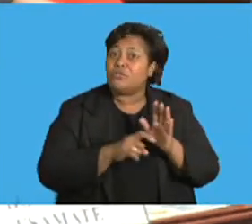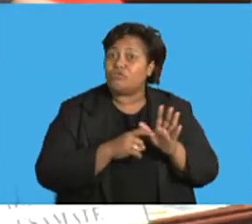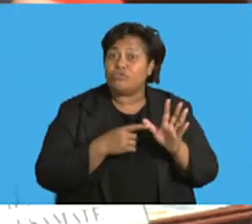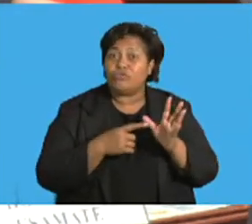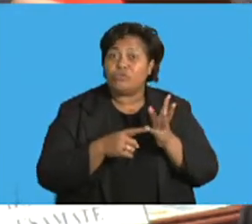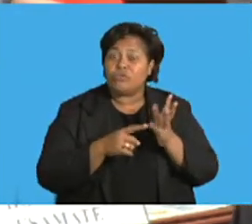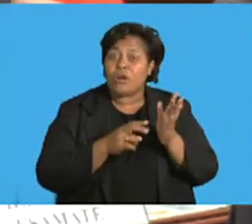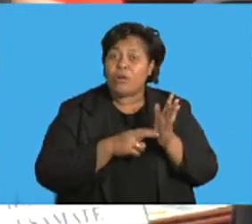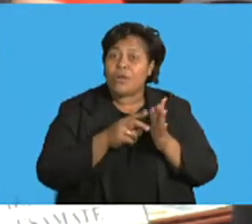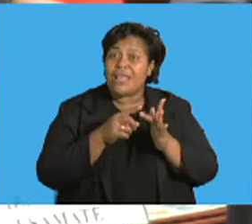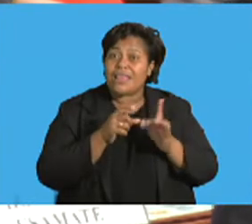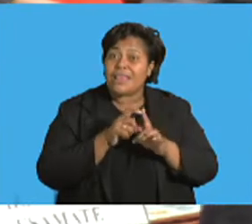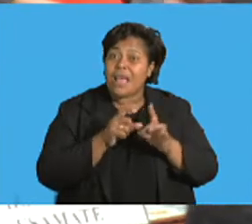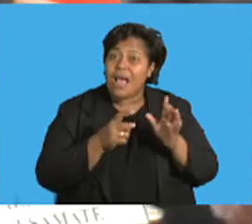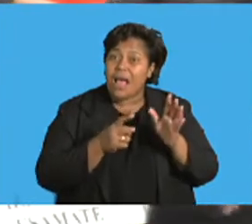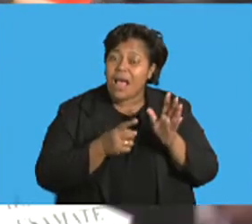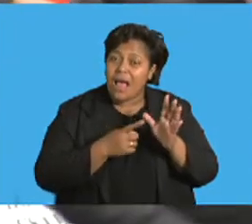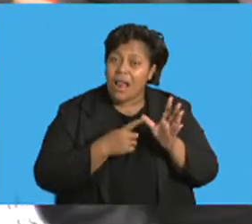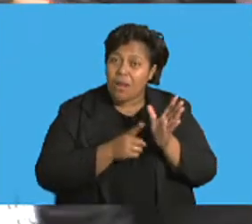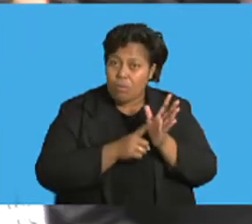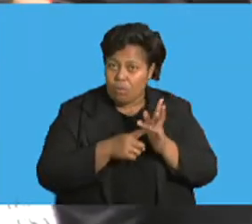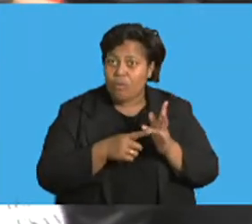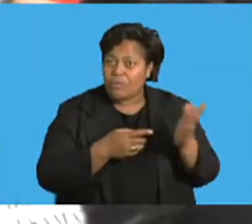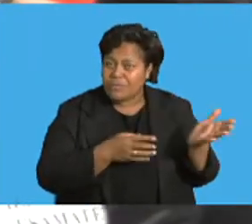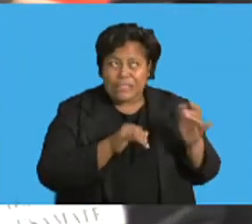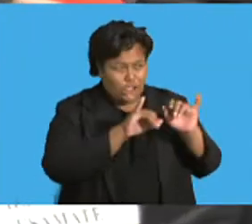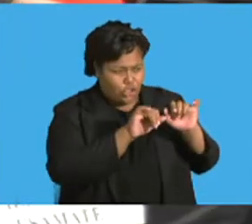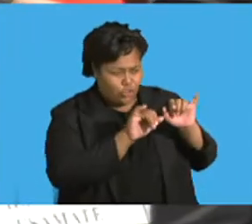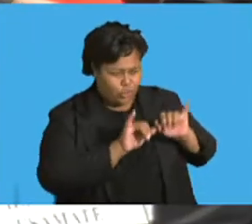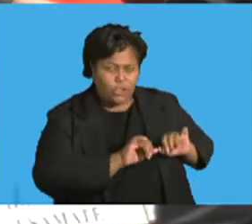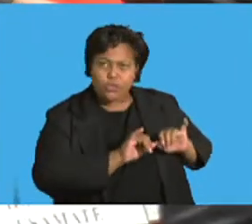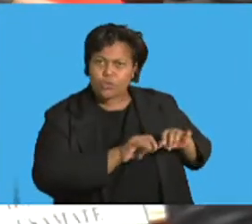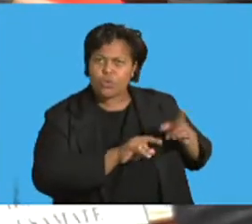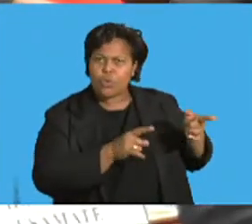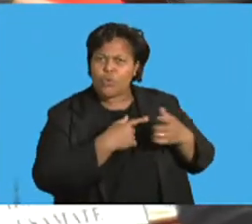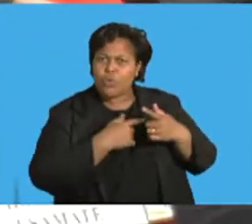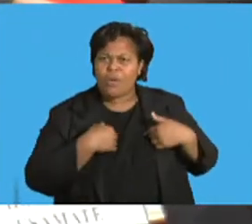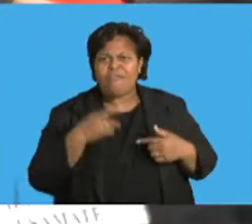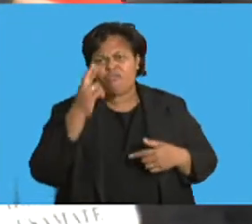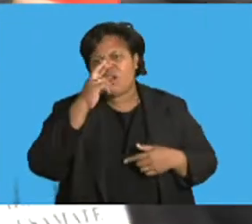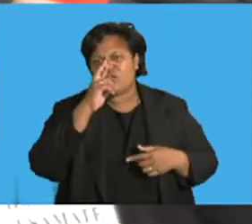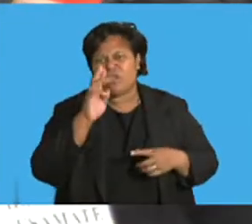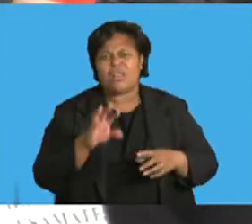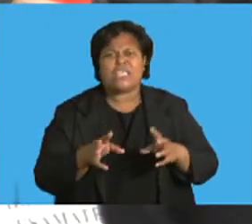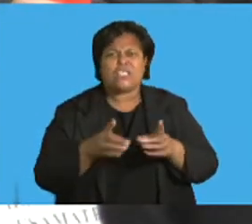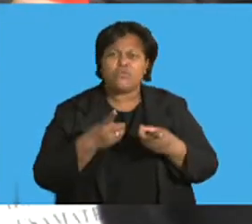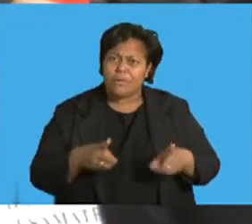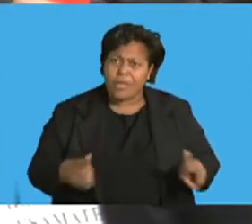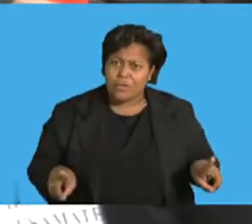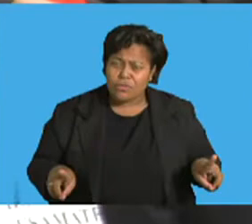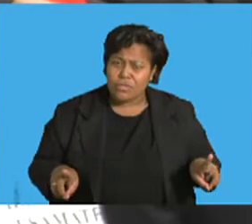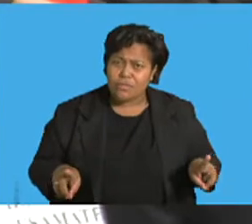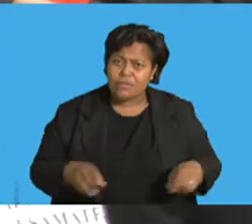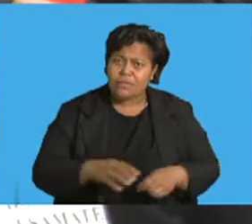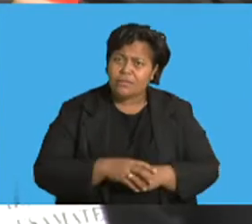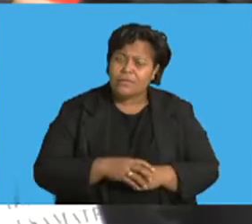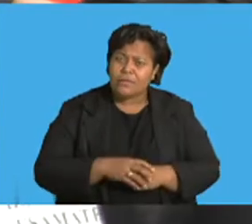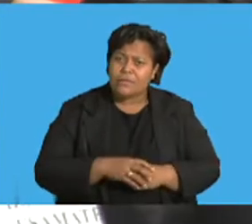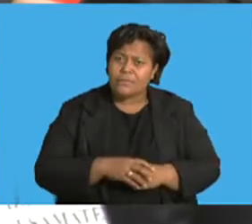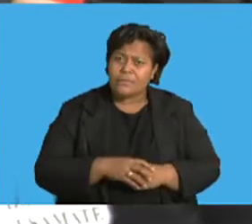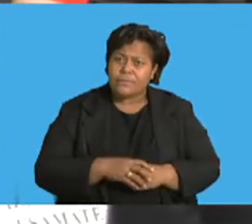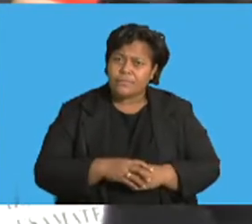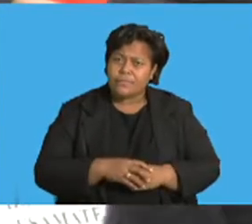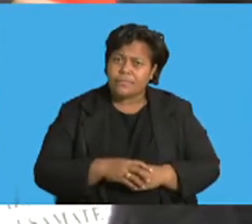Speaker, sir. And we have had a history in this country of racial antagonism. Honorable Leader of Opposition justified his coups on